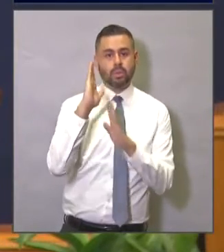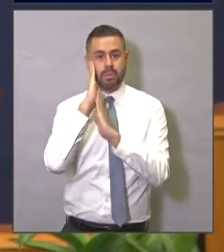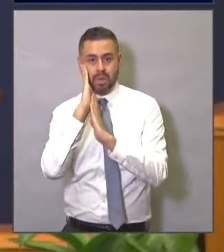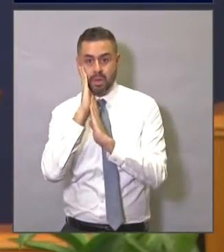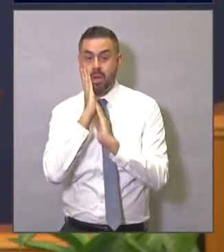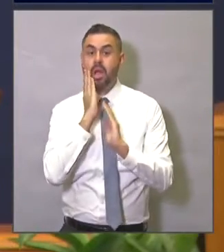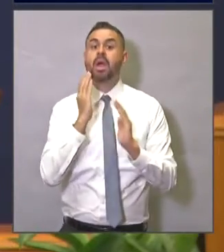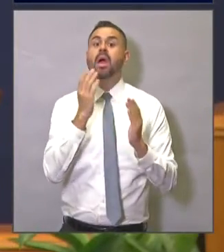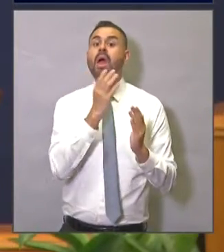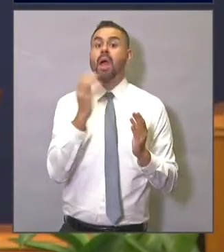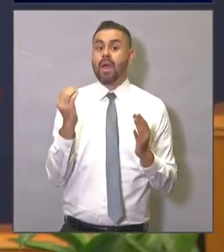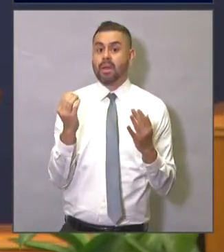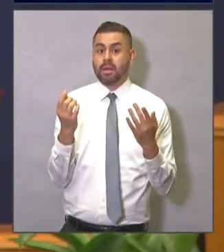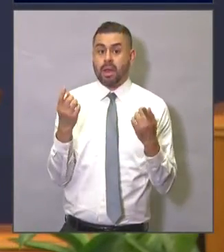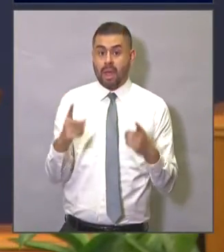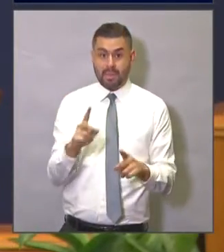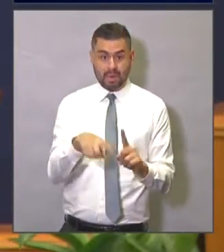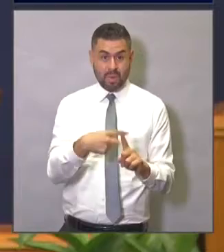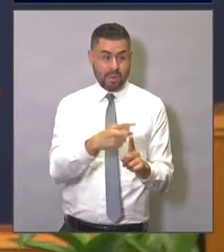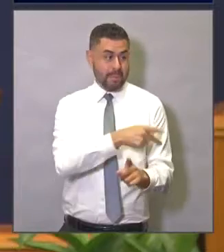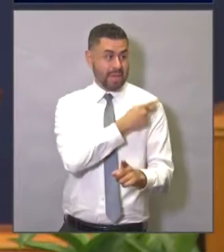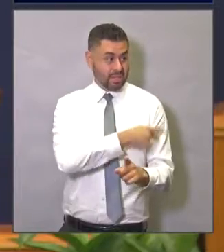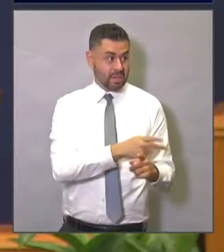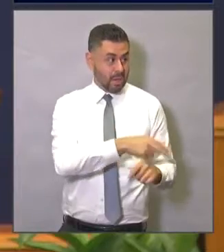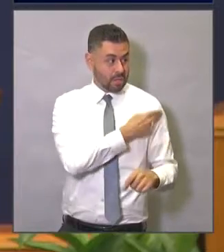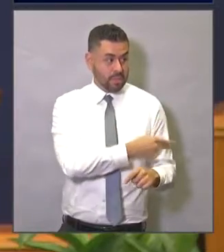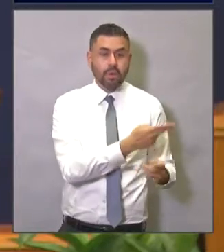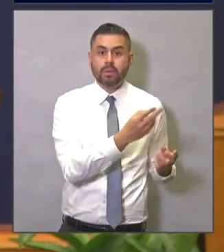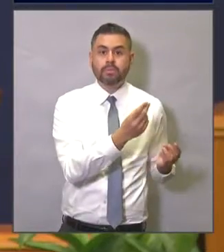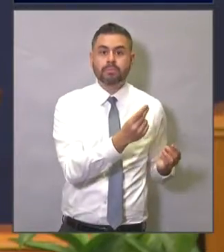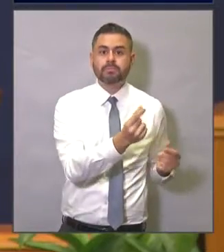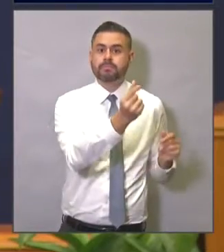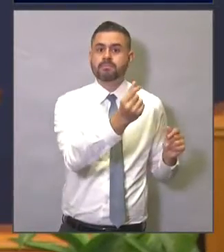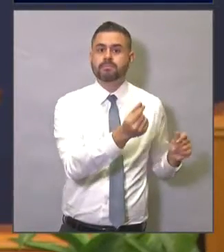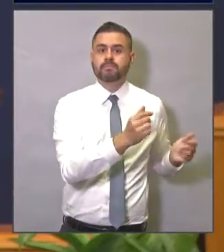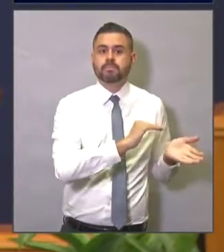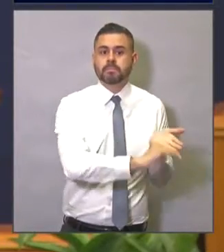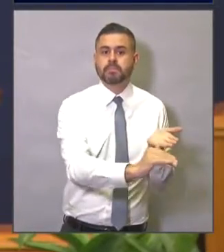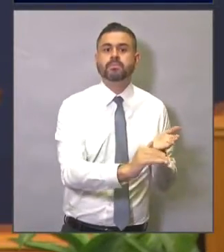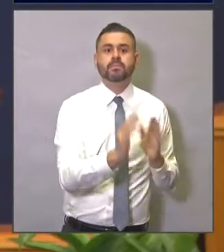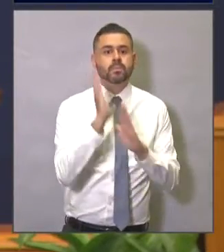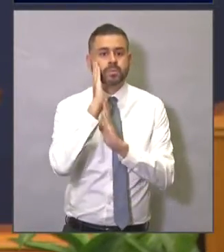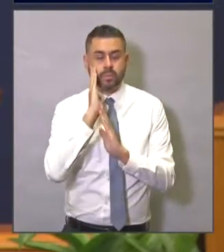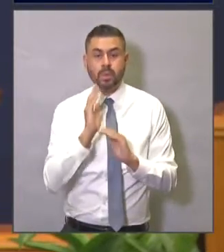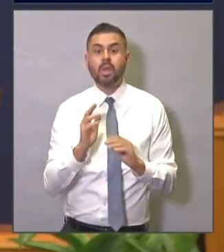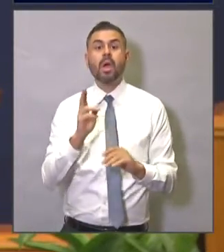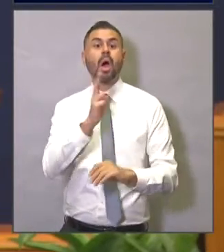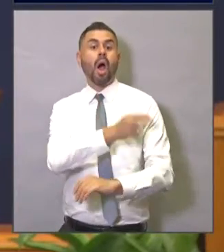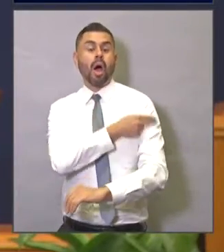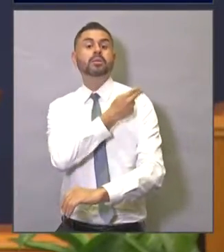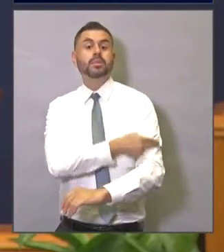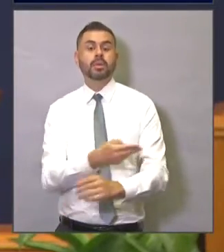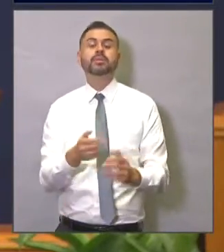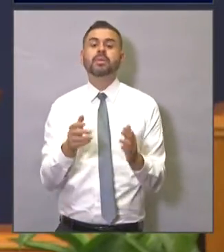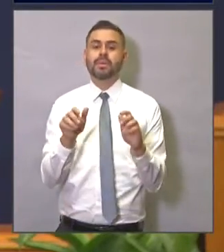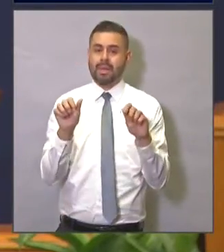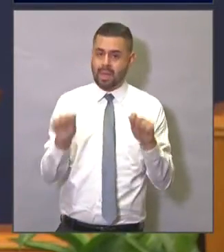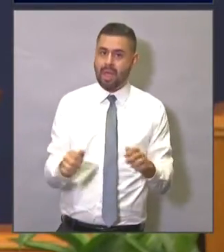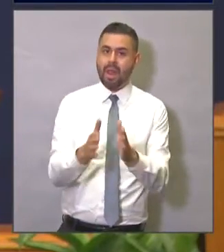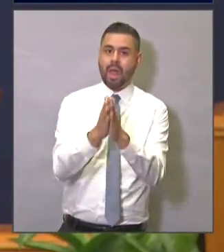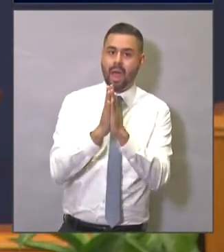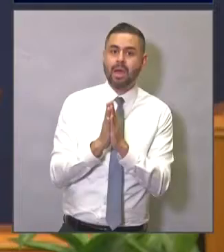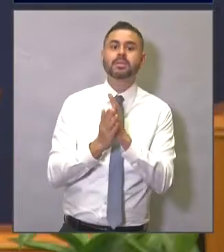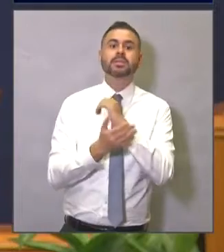patients are discharged as rapidly as possible when it's safe to do so. Hospitals can request additional staffing